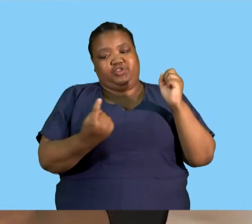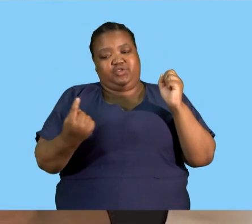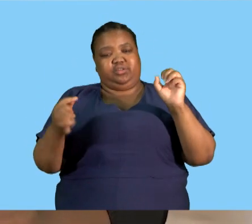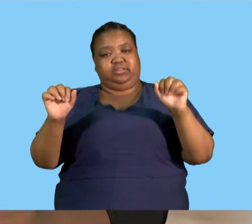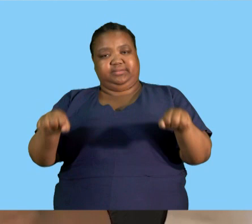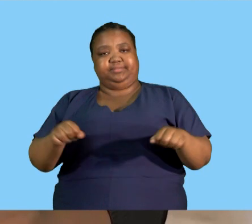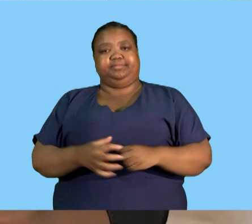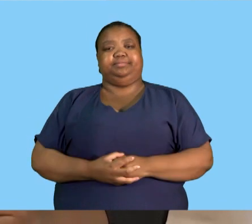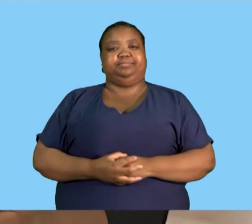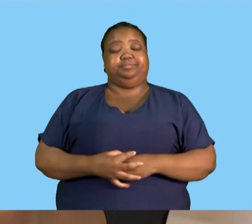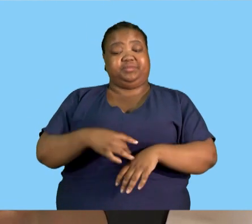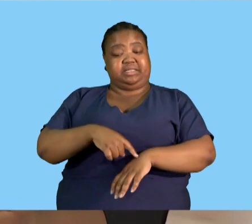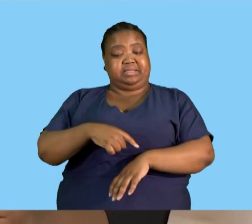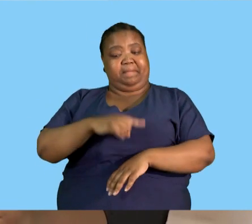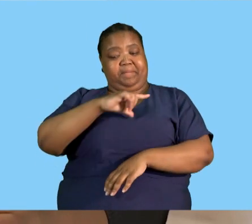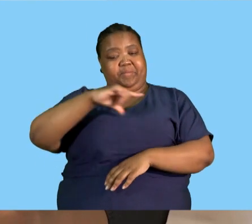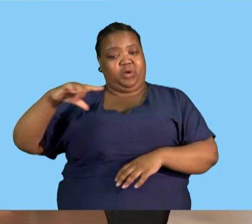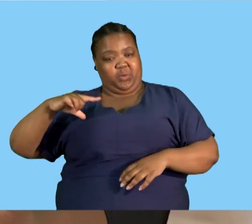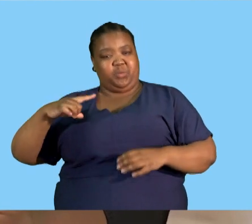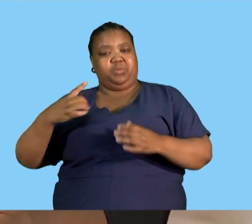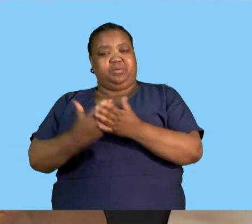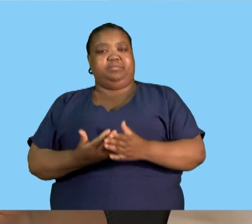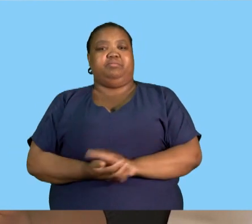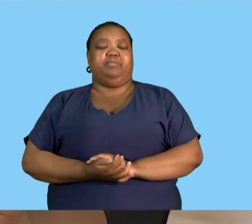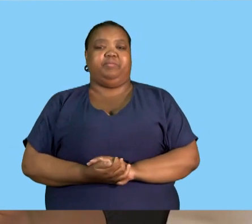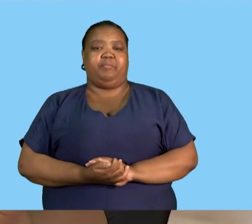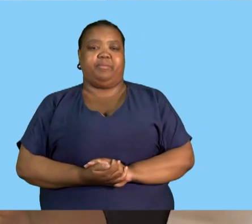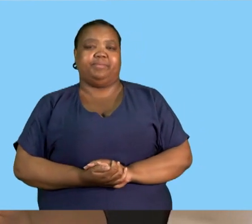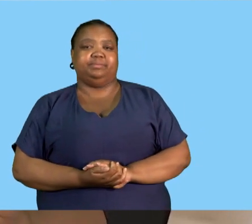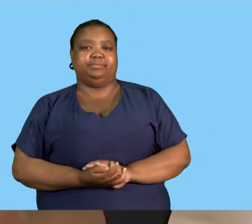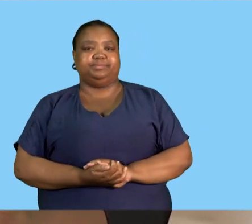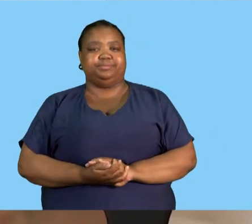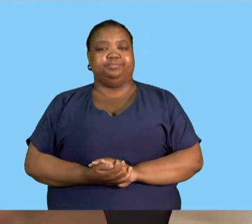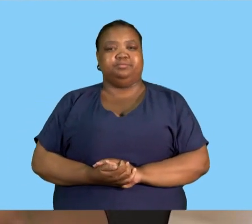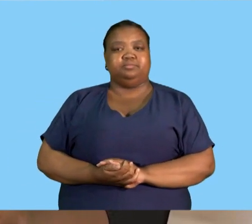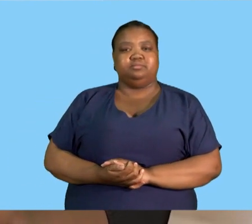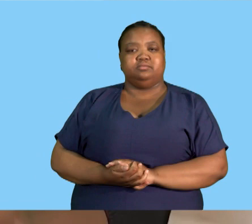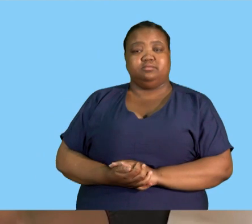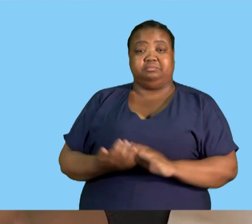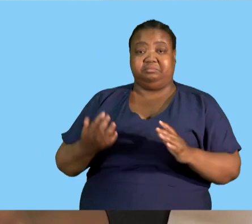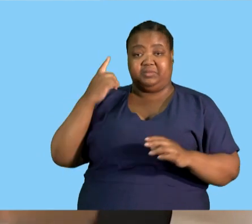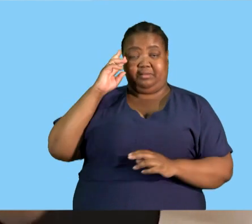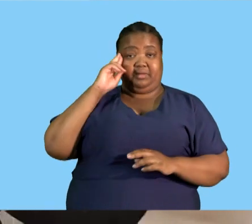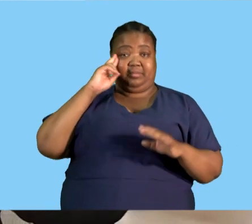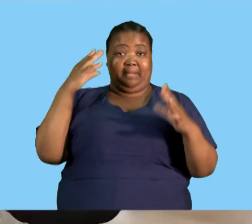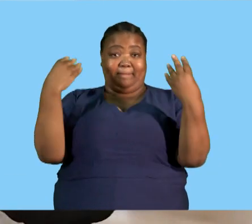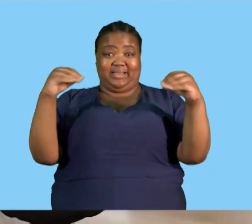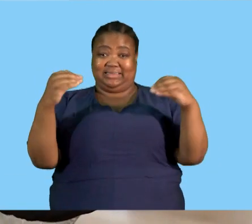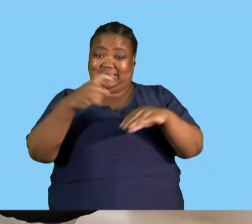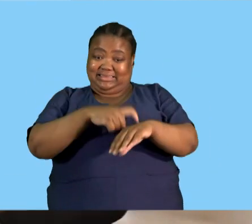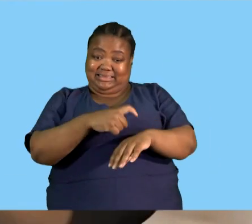will have to do something, will have to present. So it is time consuming as everybody has to do. And in business, time